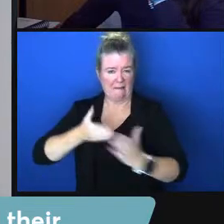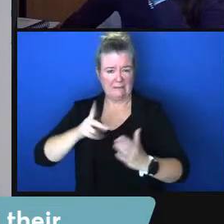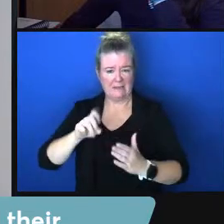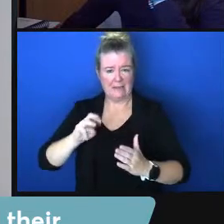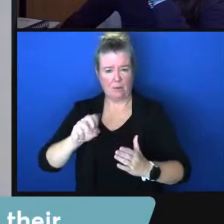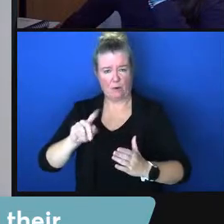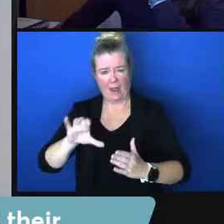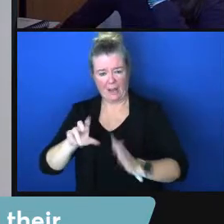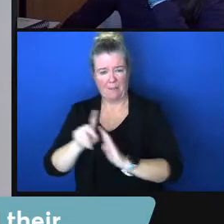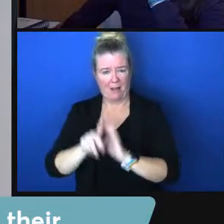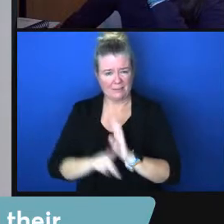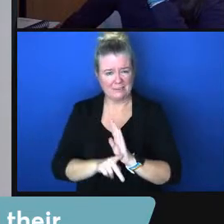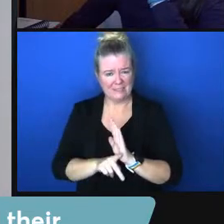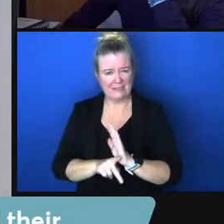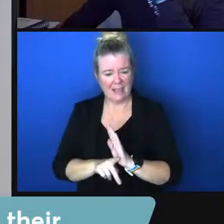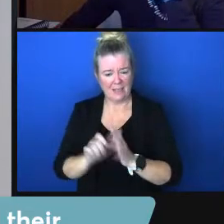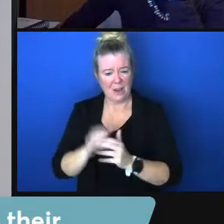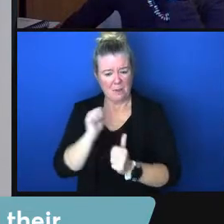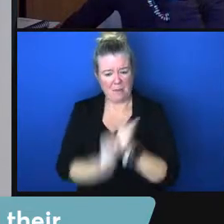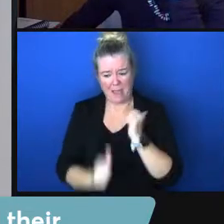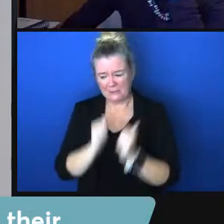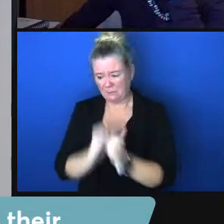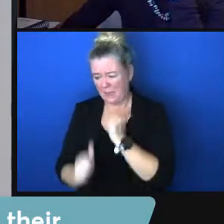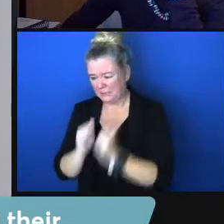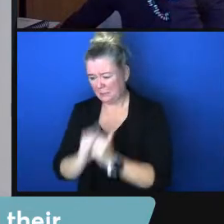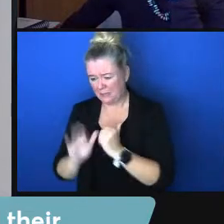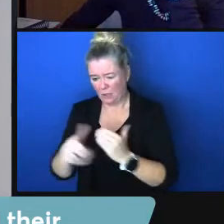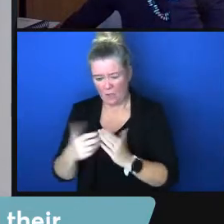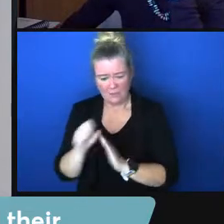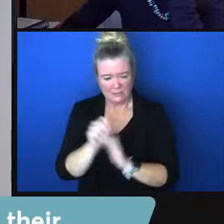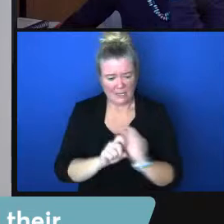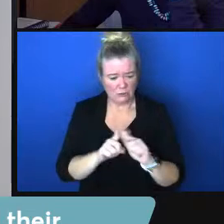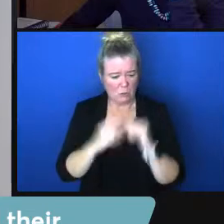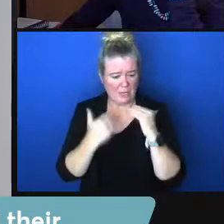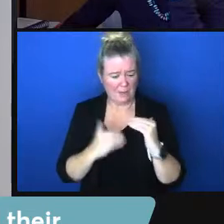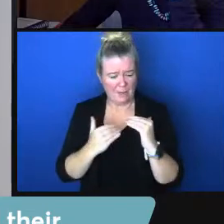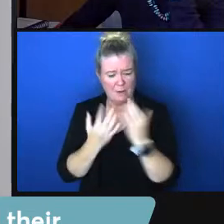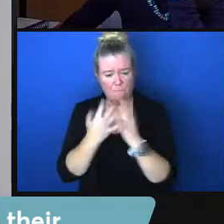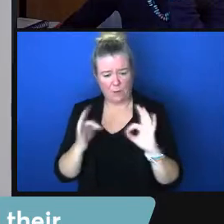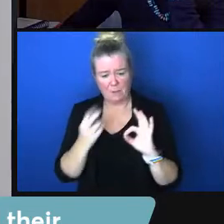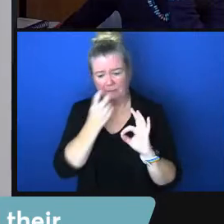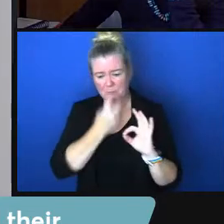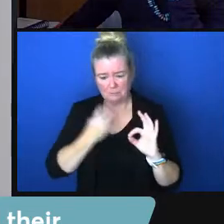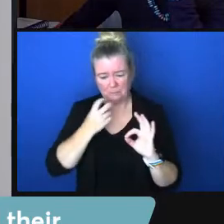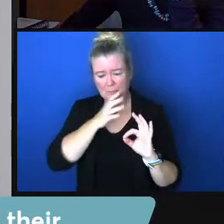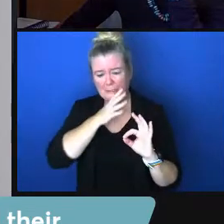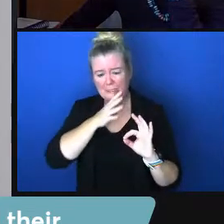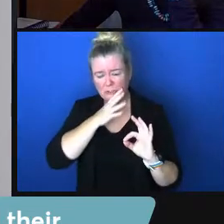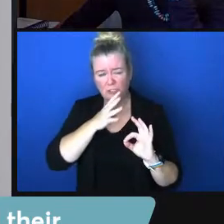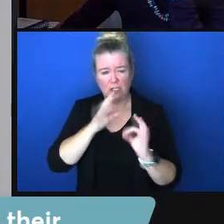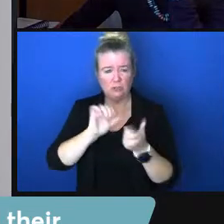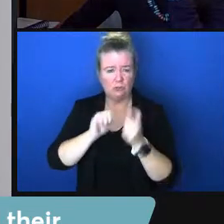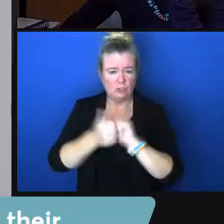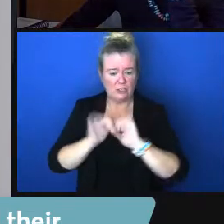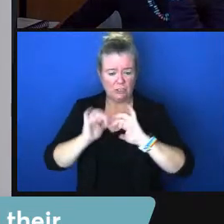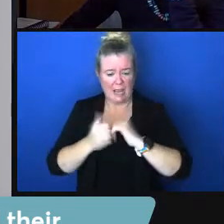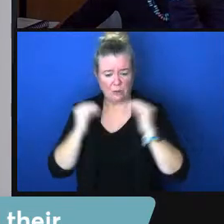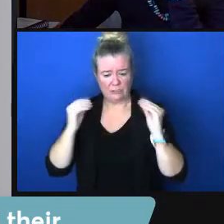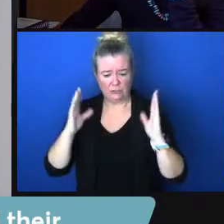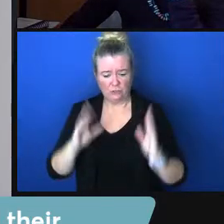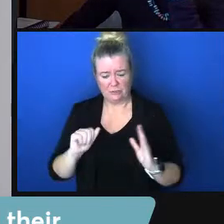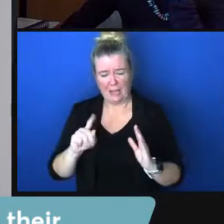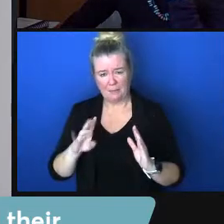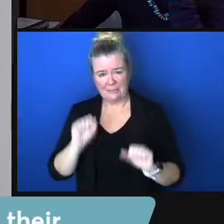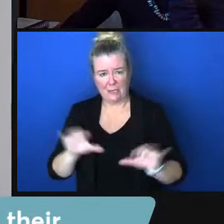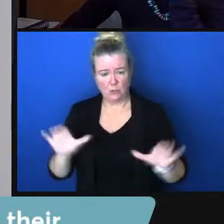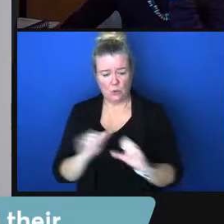policies that are being passed across the states to limit freedom of speech, to change what teachers and administrators can